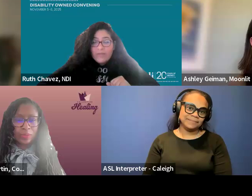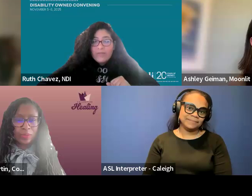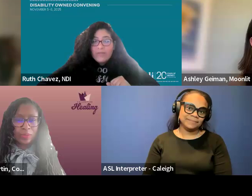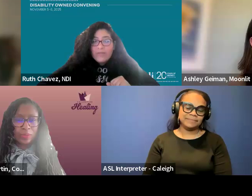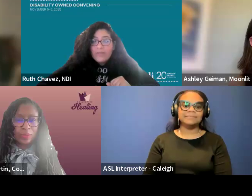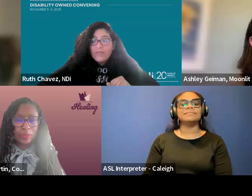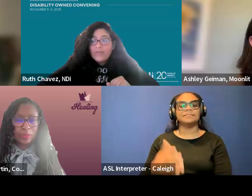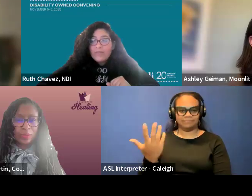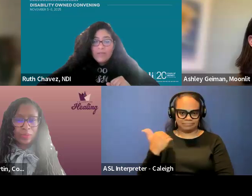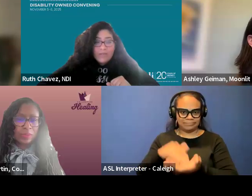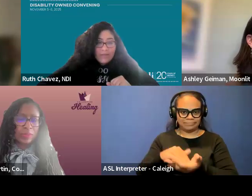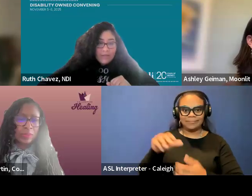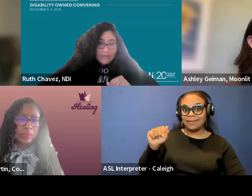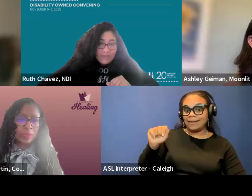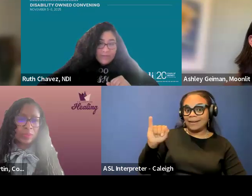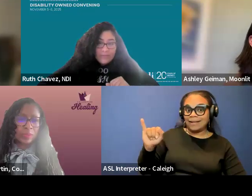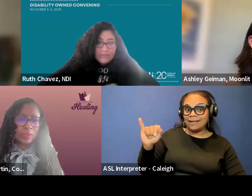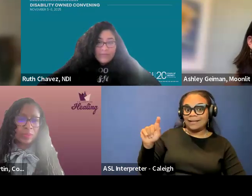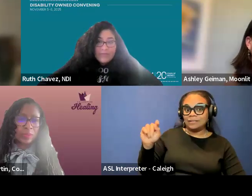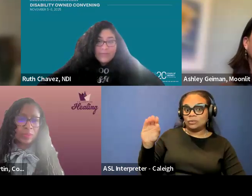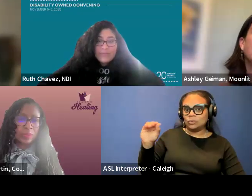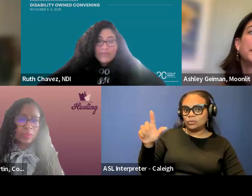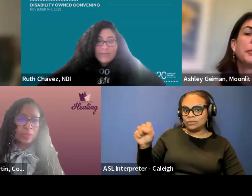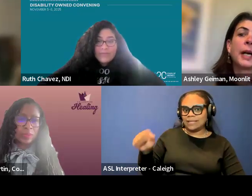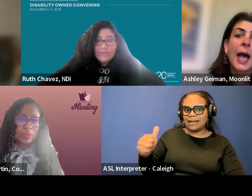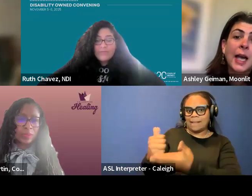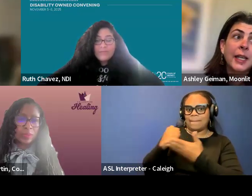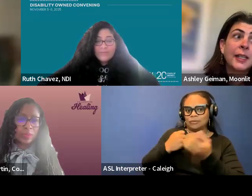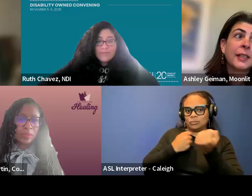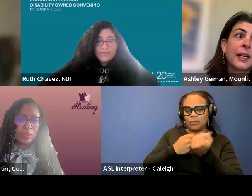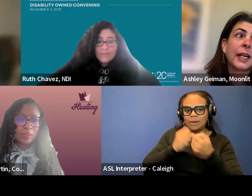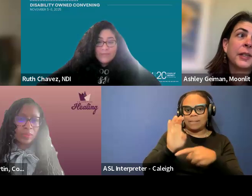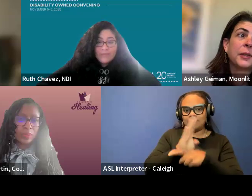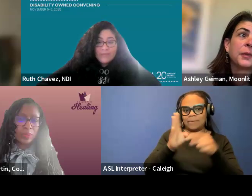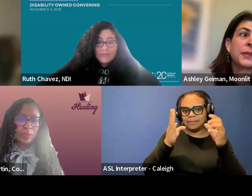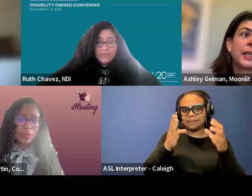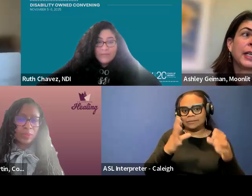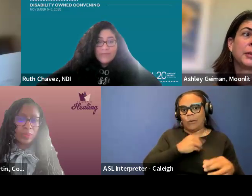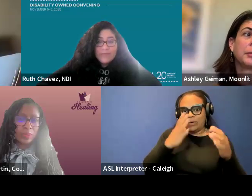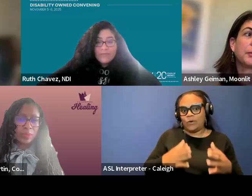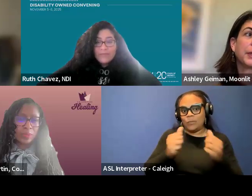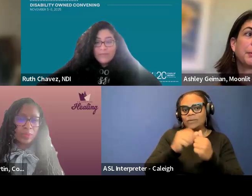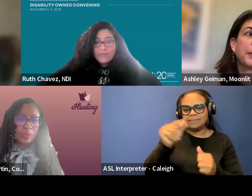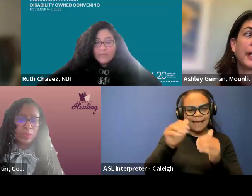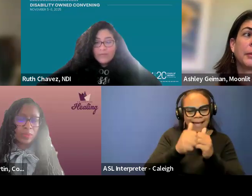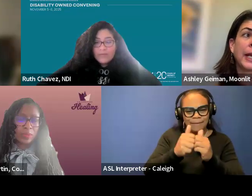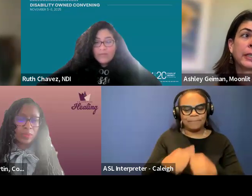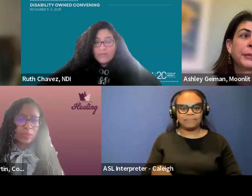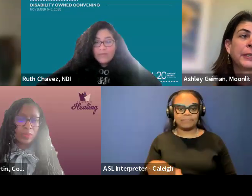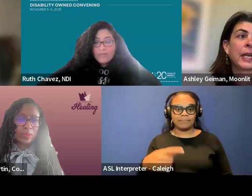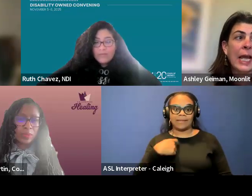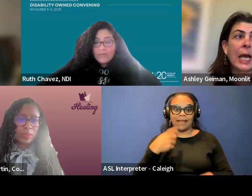So how can AI tools support entrepreneurs with disabilities? I use